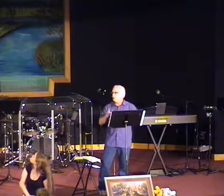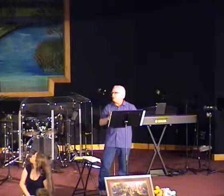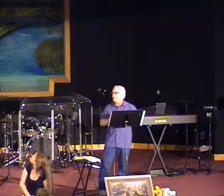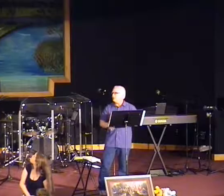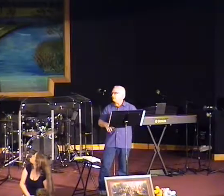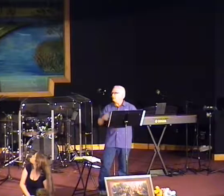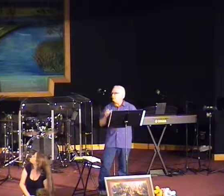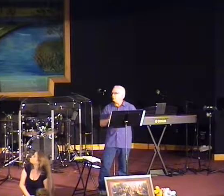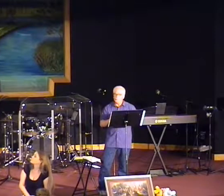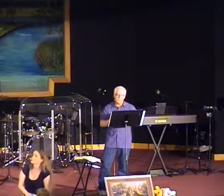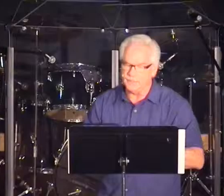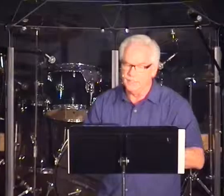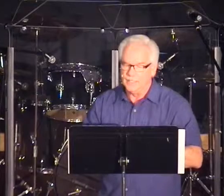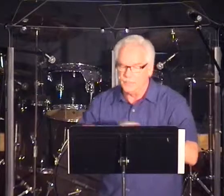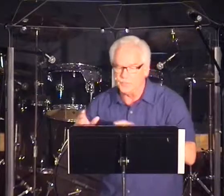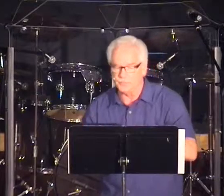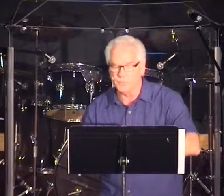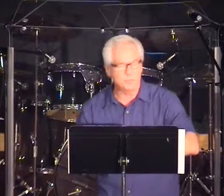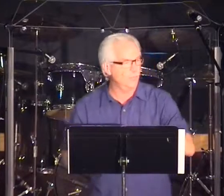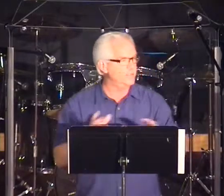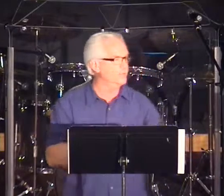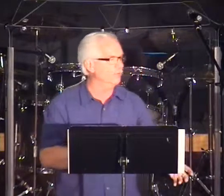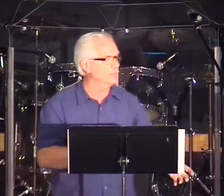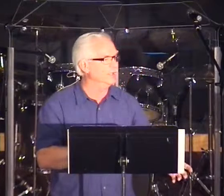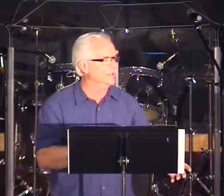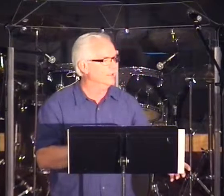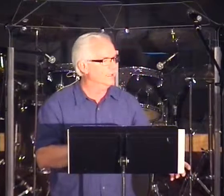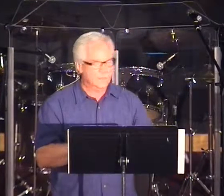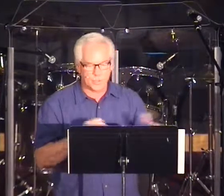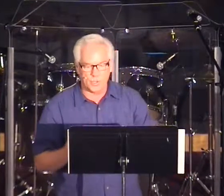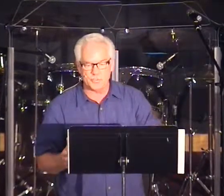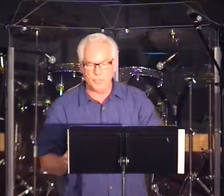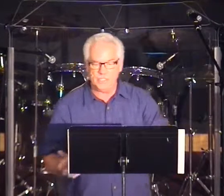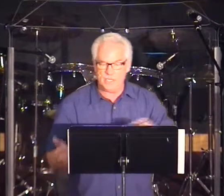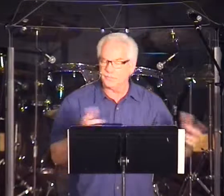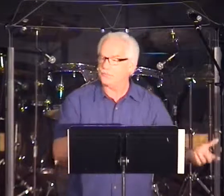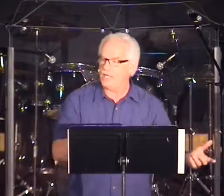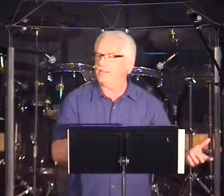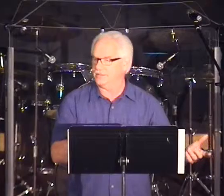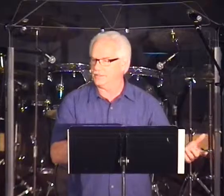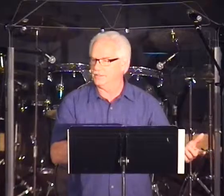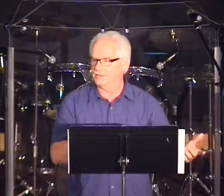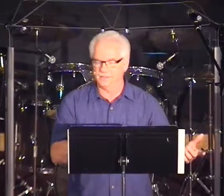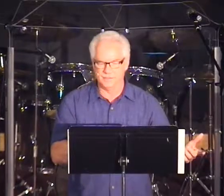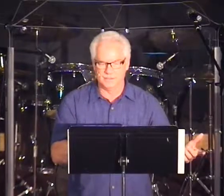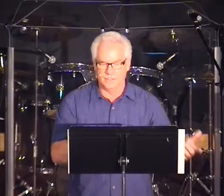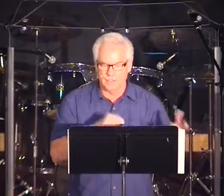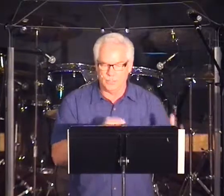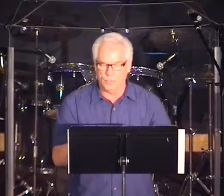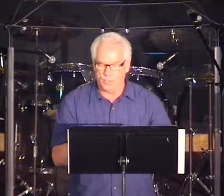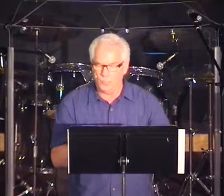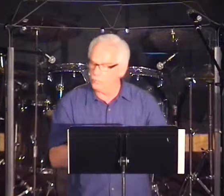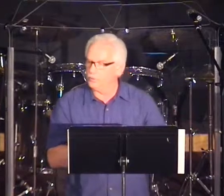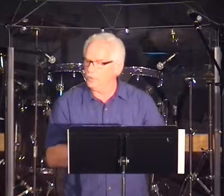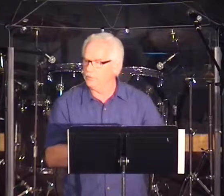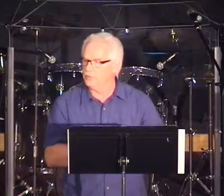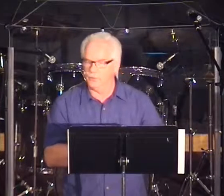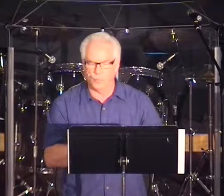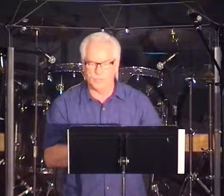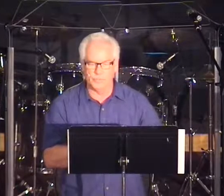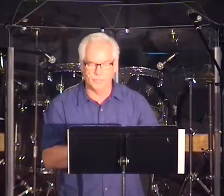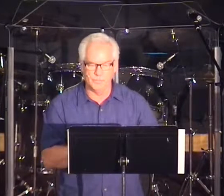knows when you're going to make it before you make it. He knows every situation that we're in. But also, He understands what we're